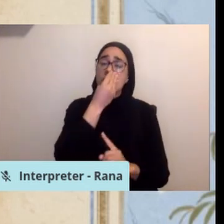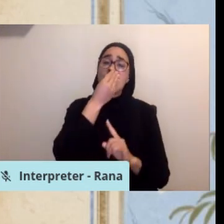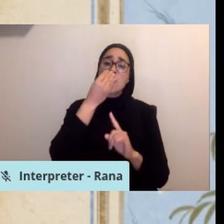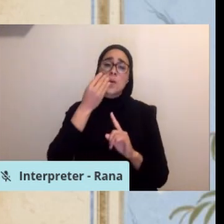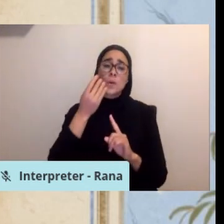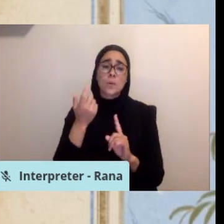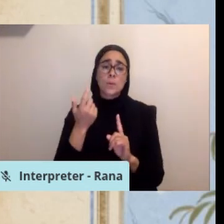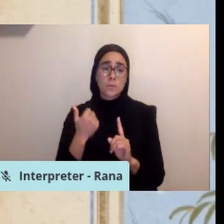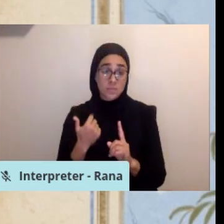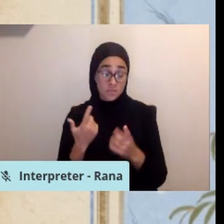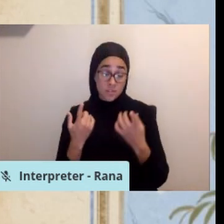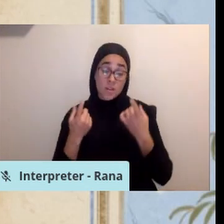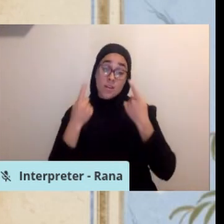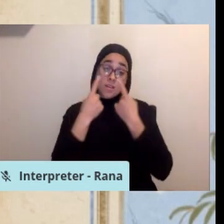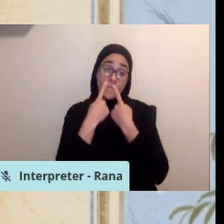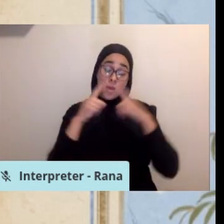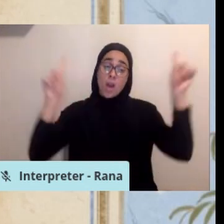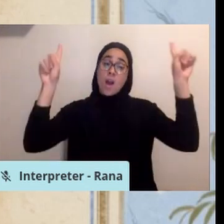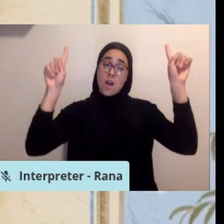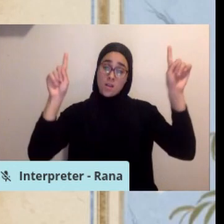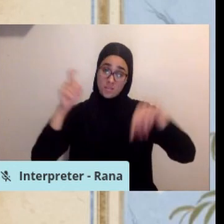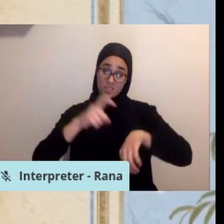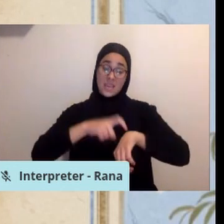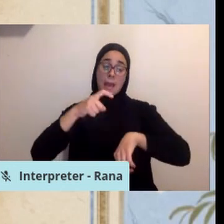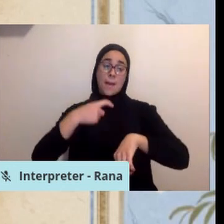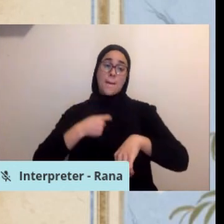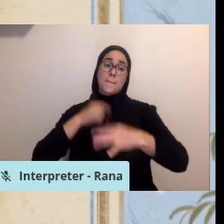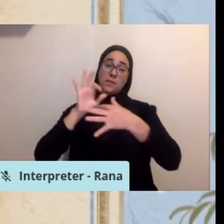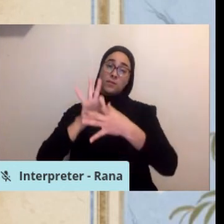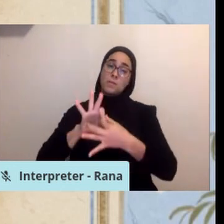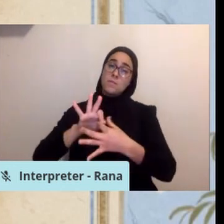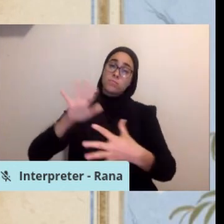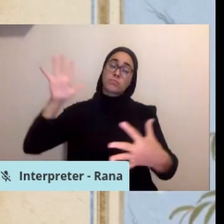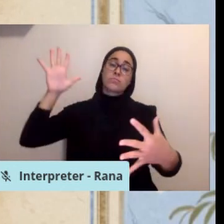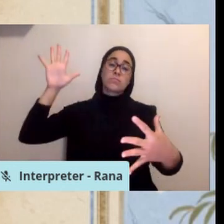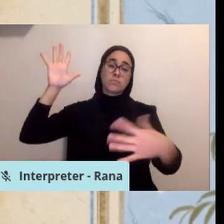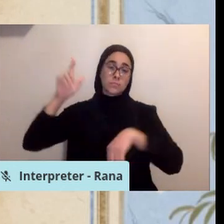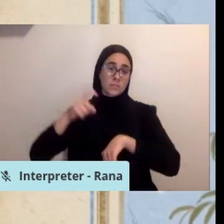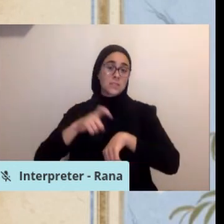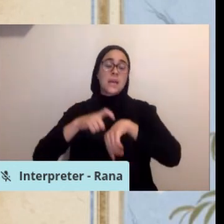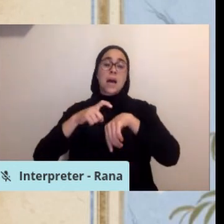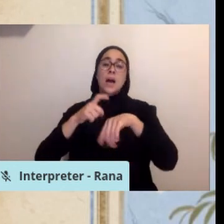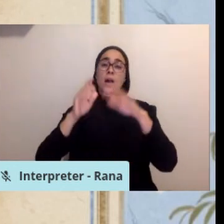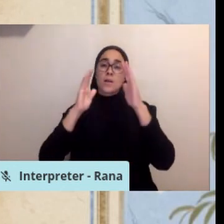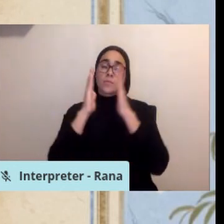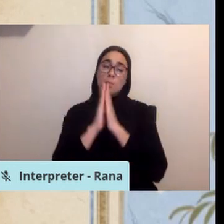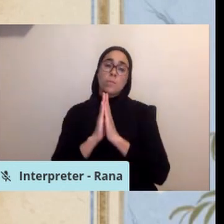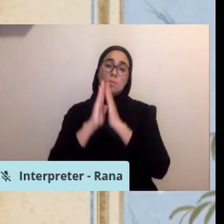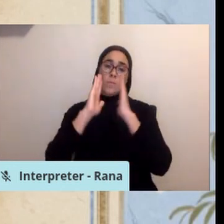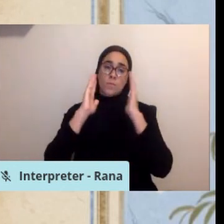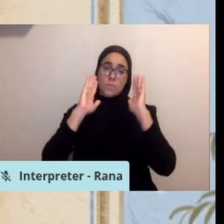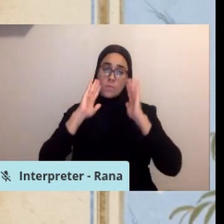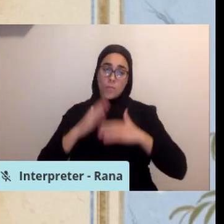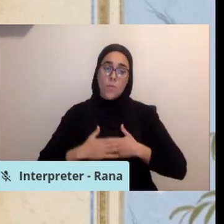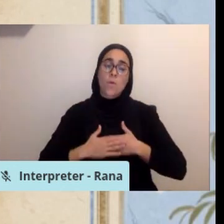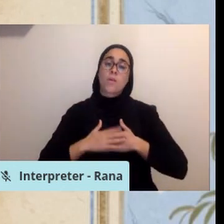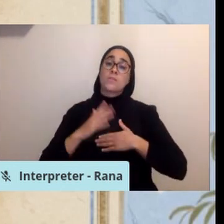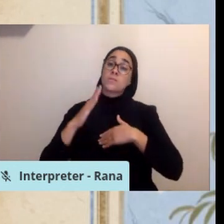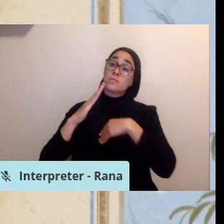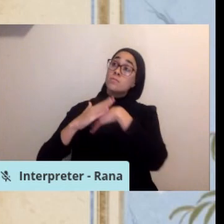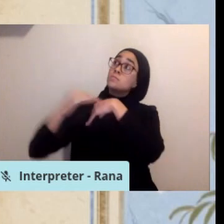Alas, it's time I went, a time of prayer. The stars, the angels are calling my